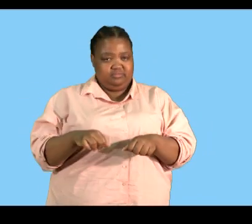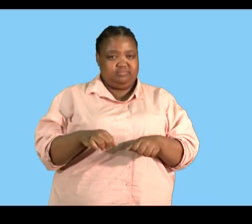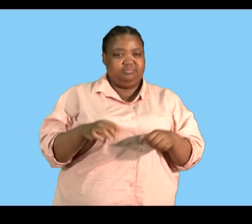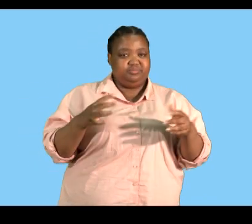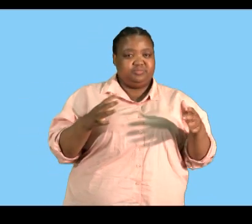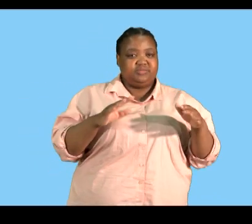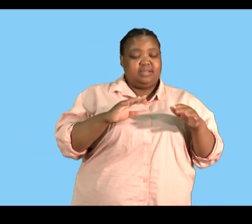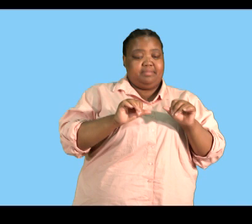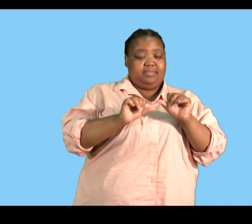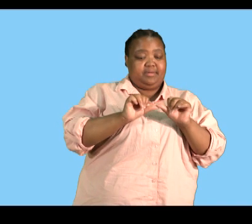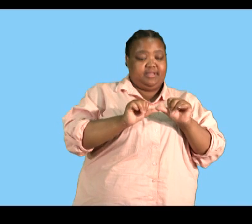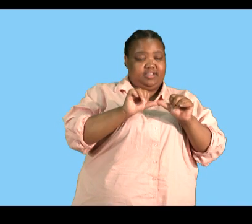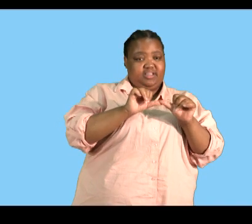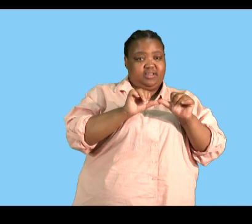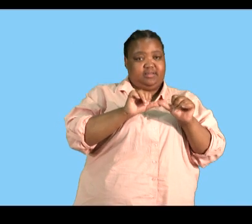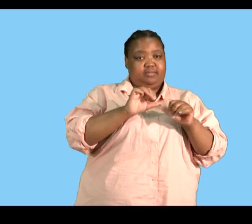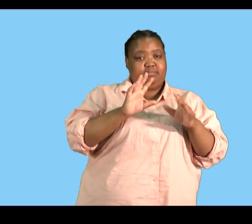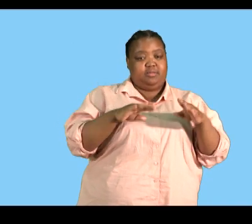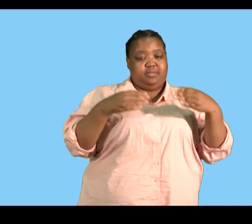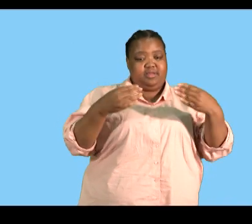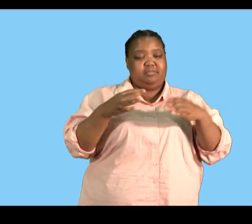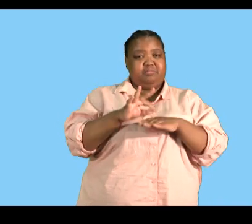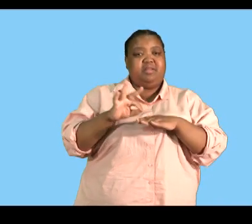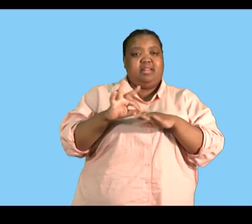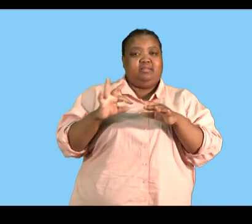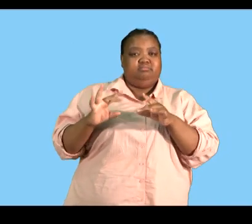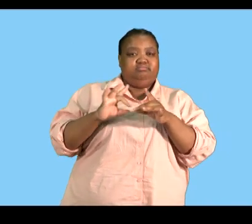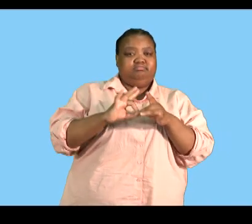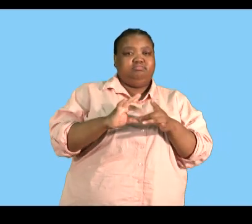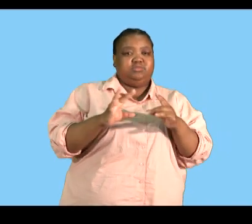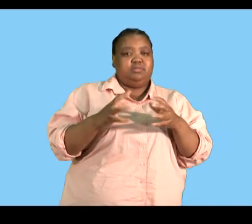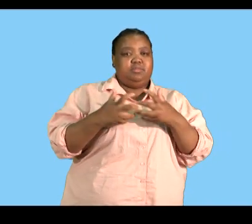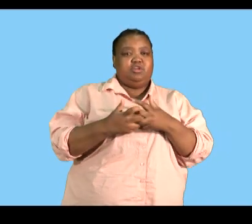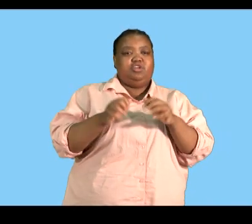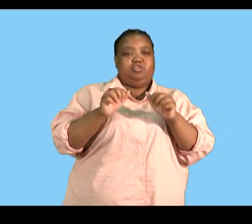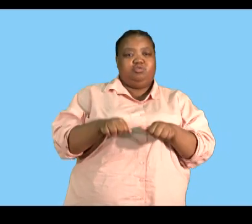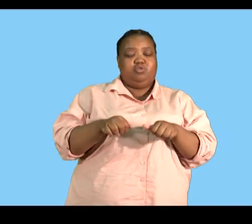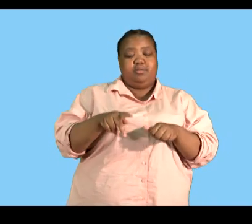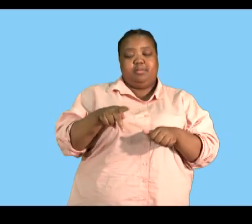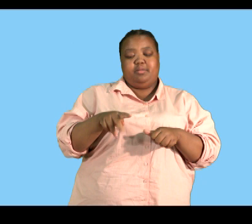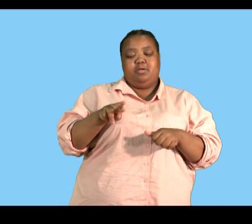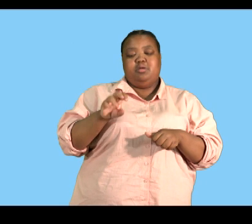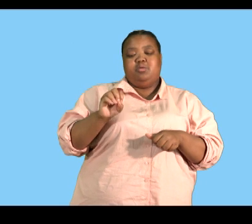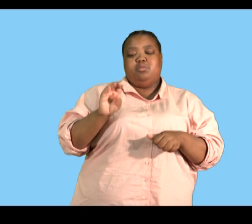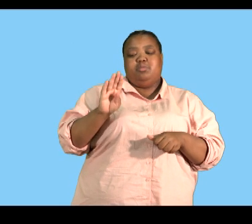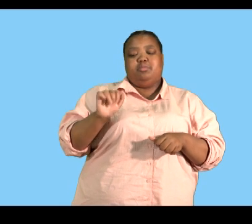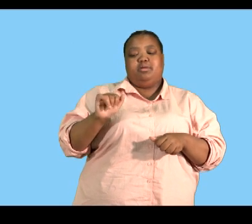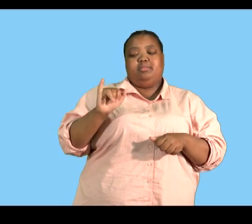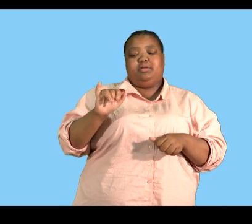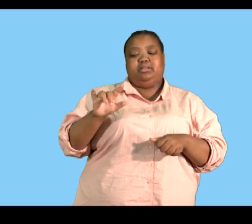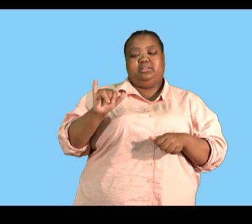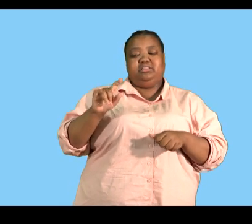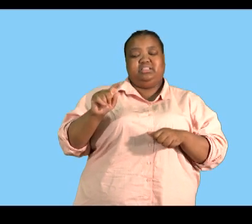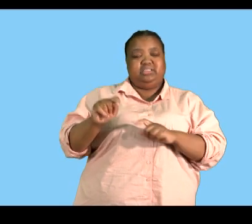maps and plans. And a little bit of probability could also be examined, whereby the levels that will be covered would be